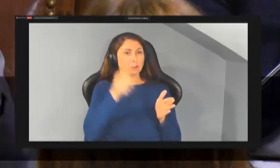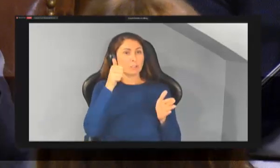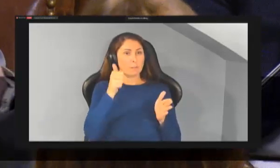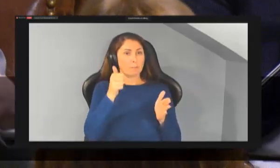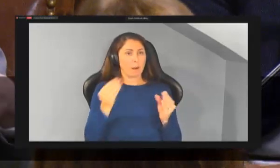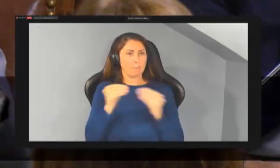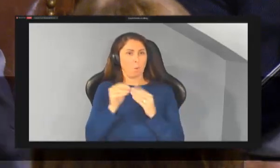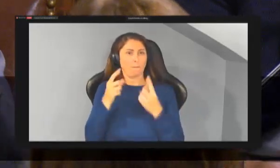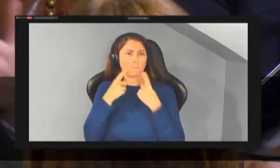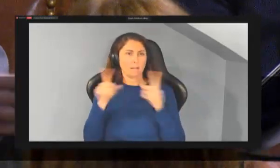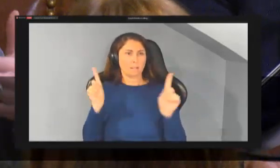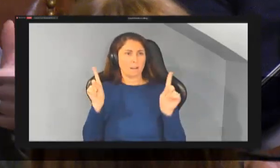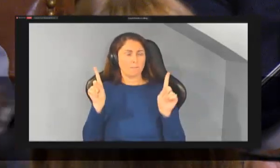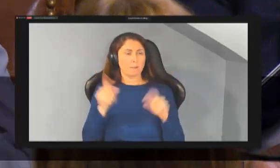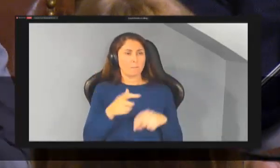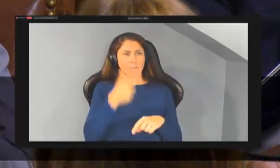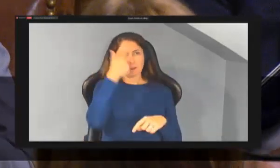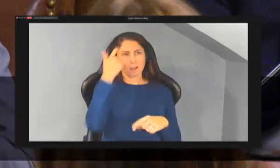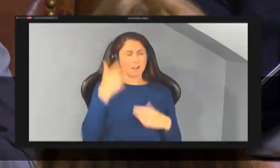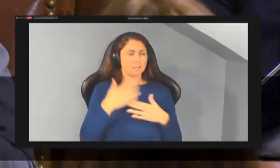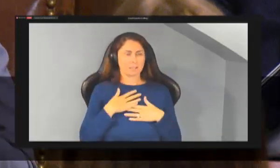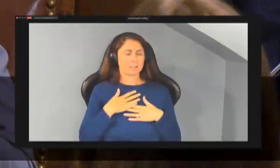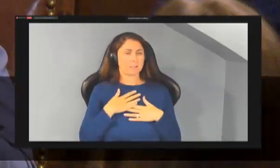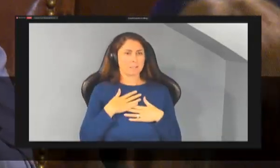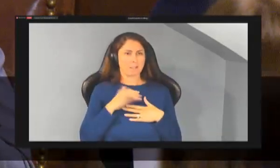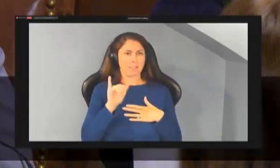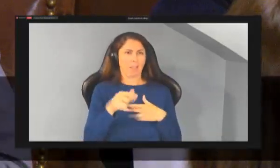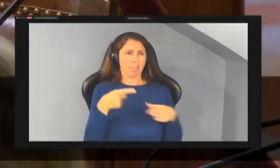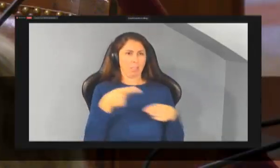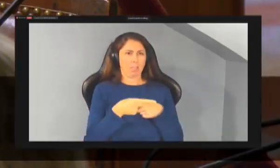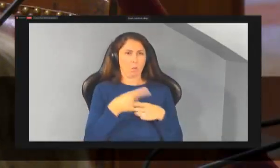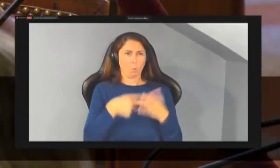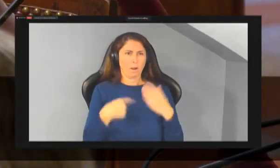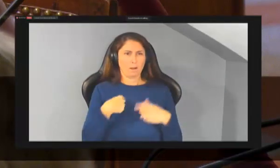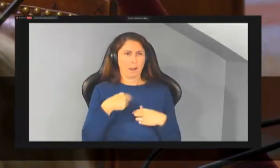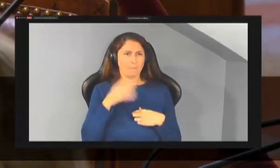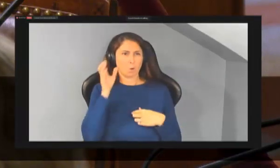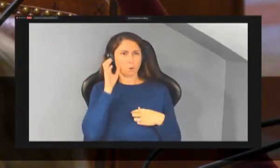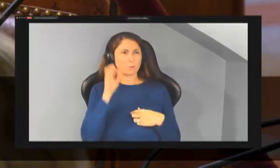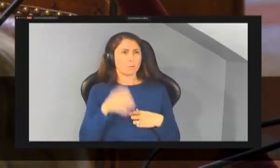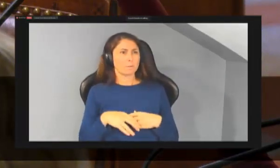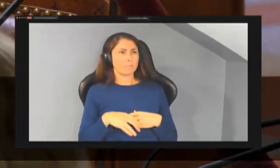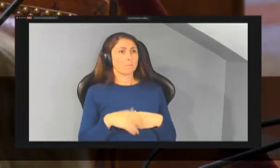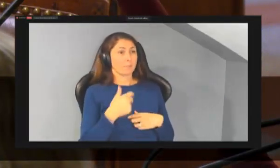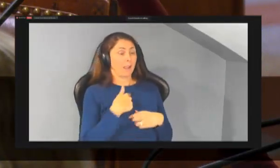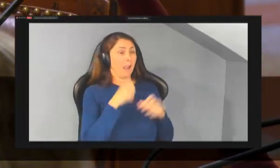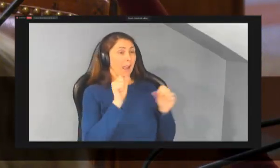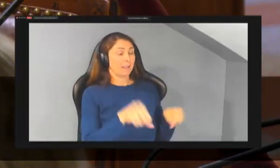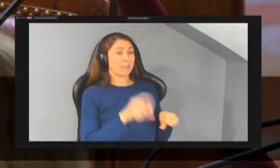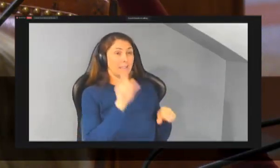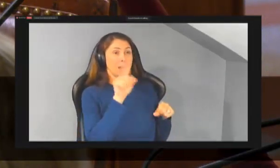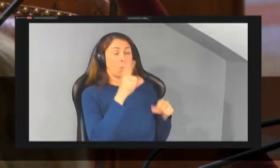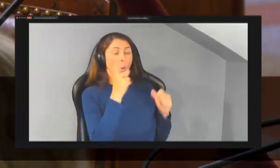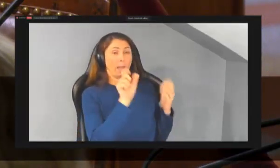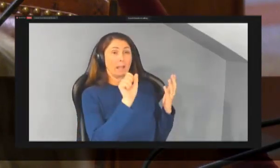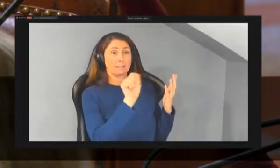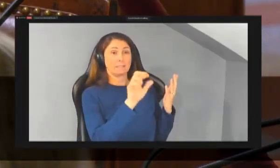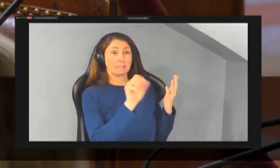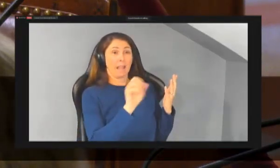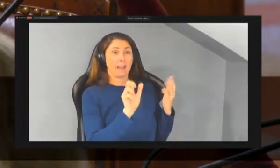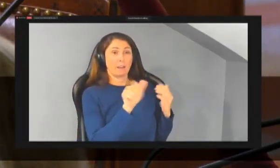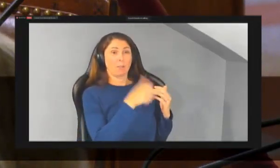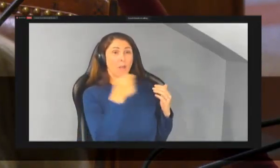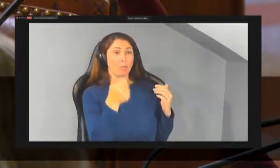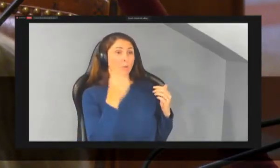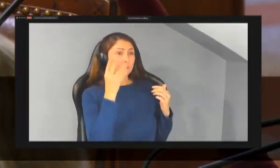effective? Because that's counter to what I've heard. So I can only cite another experience